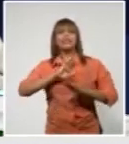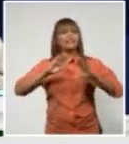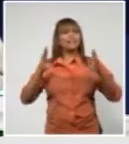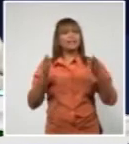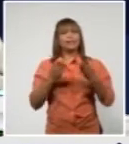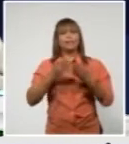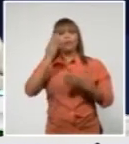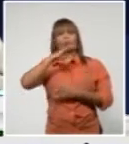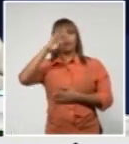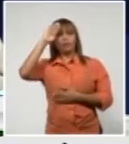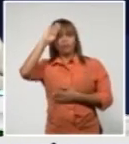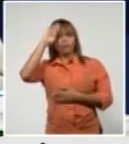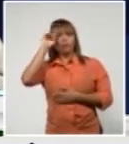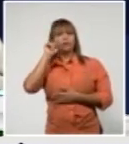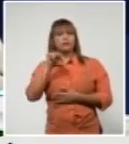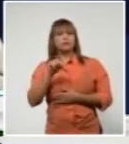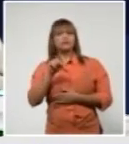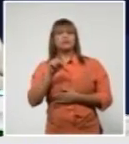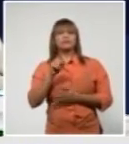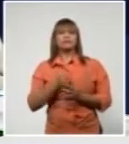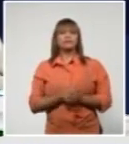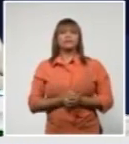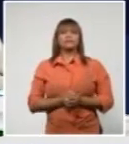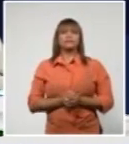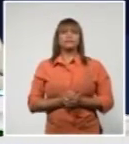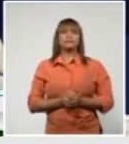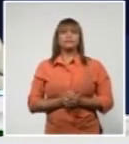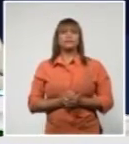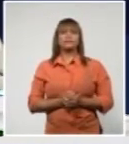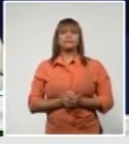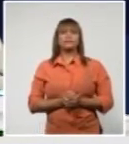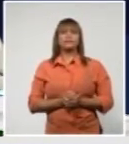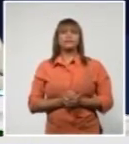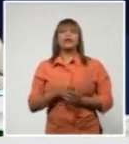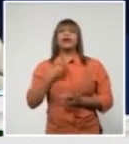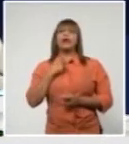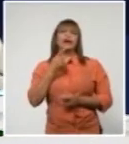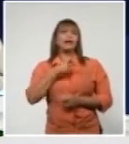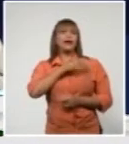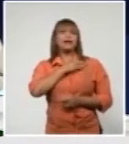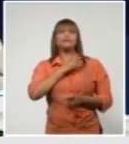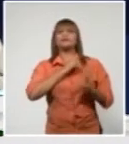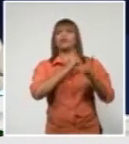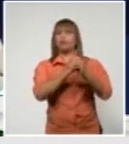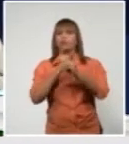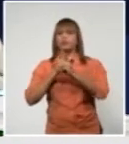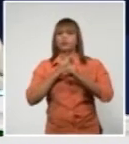cases, and 16 are female, representing